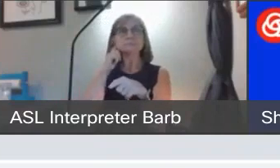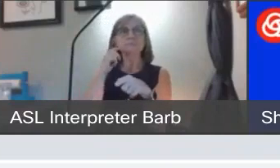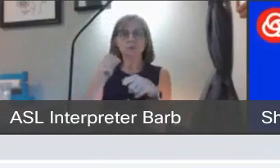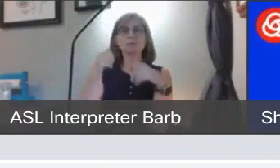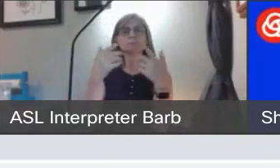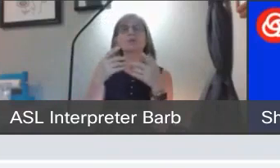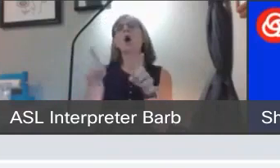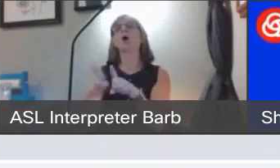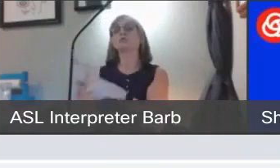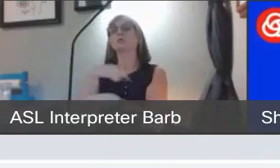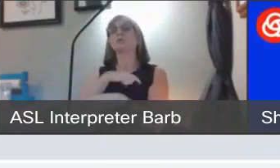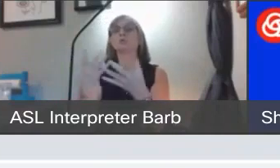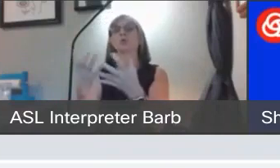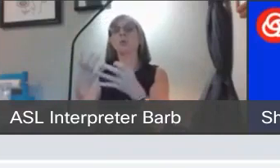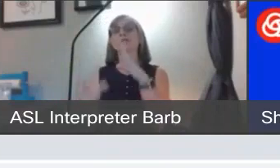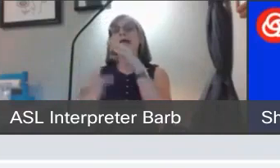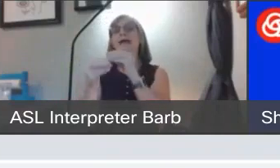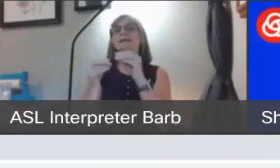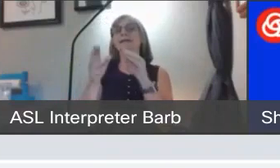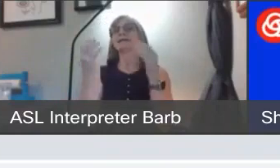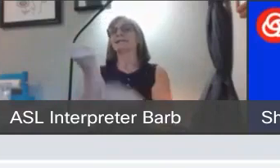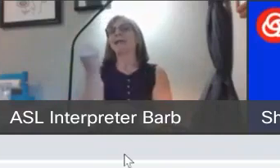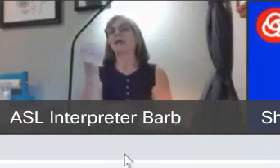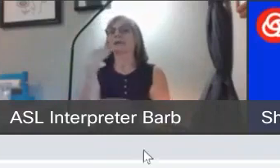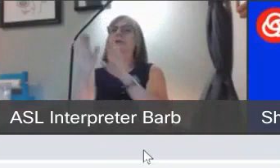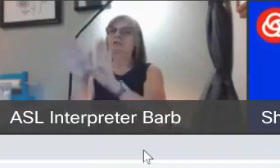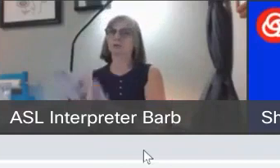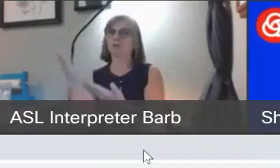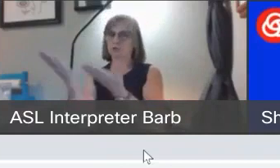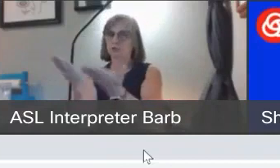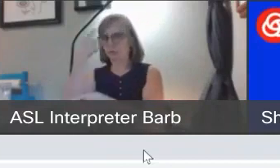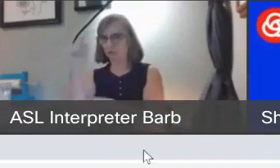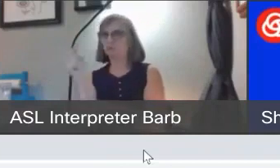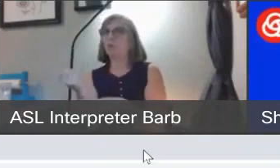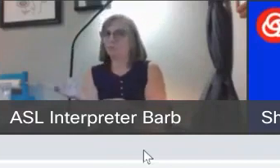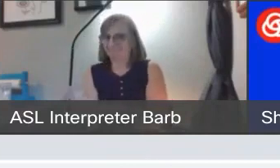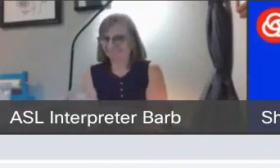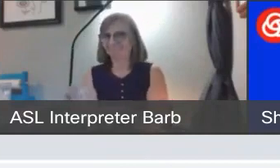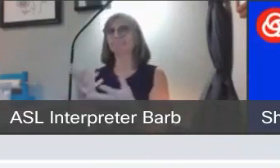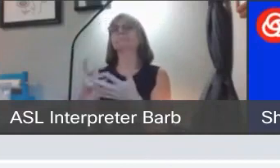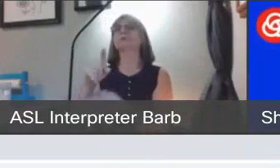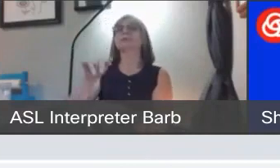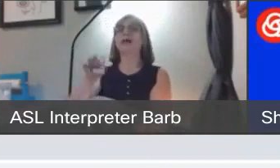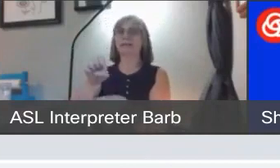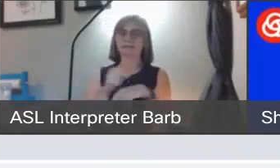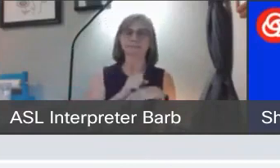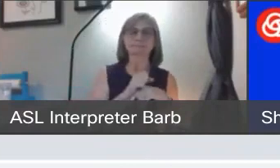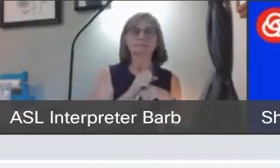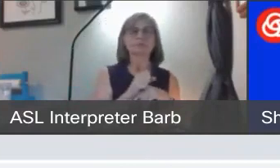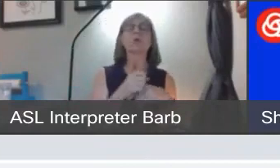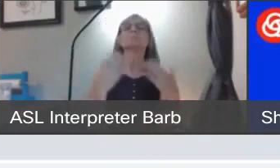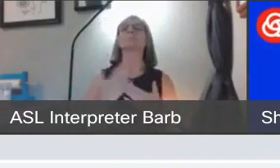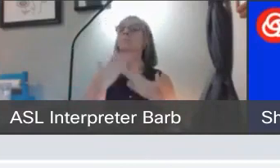so let me get into a little bit closer detail here on the map so we can see exactly what's going on here. So what we're